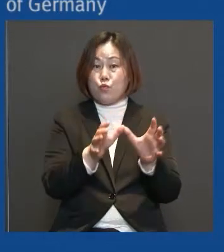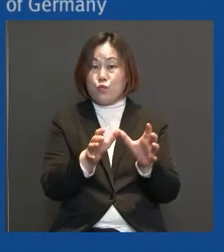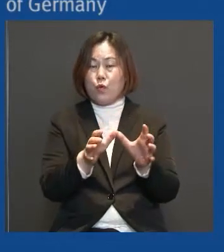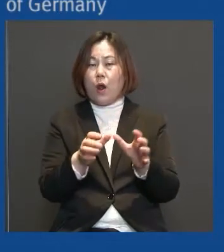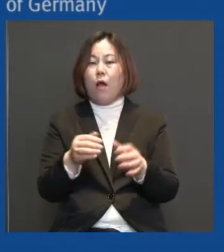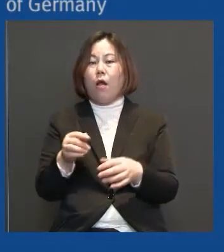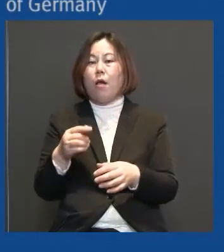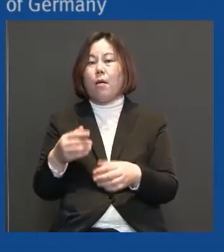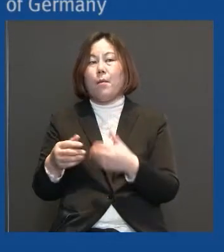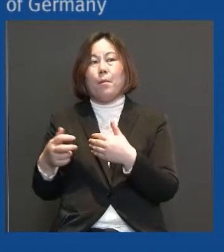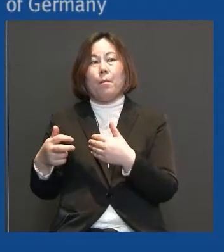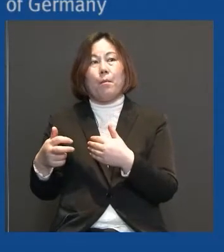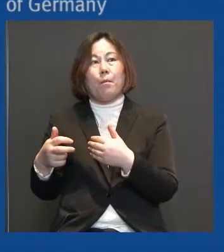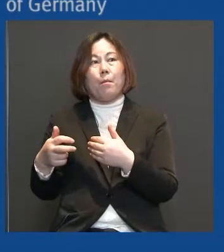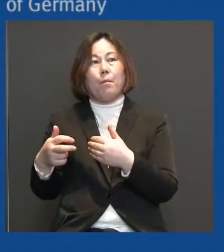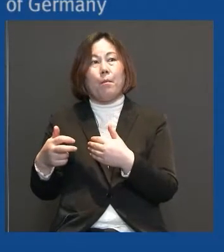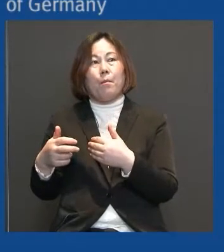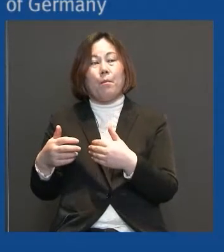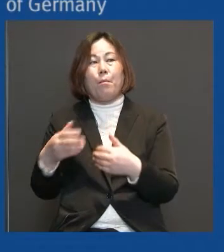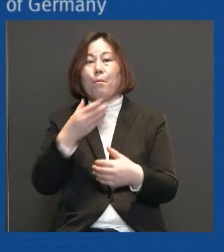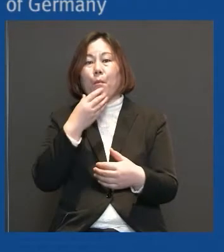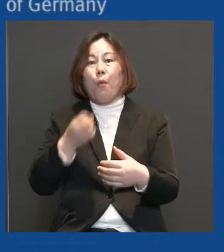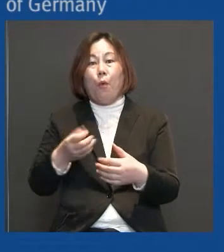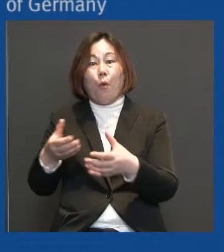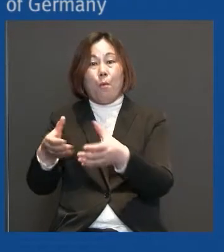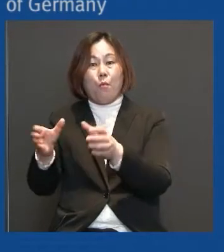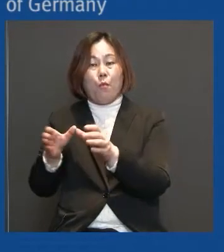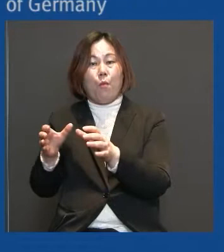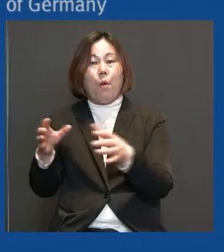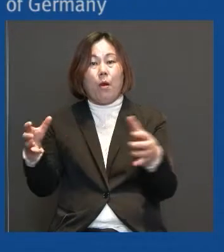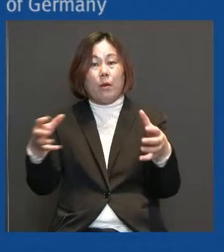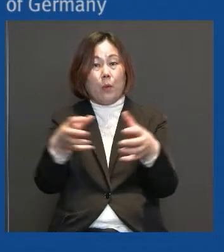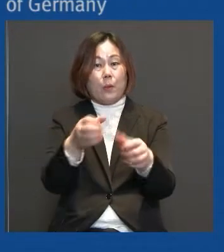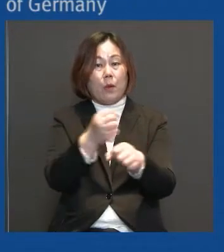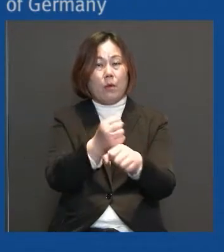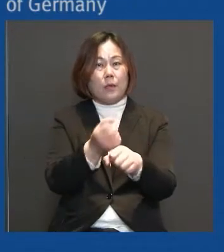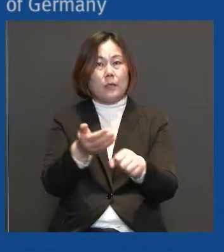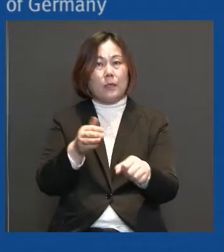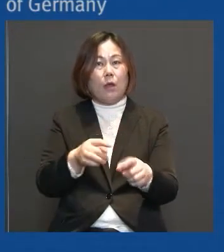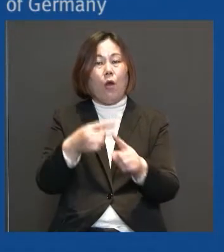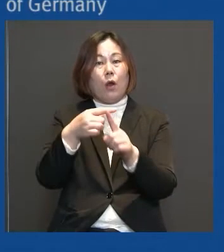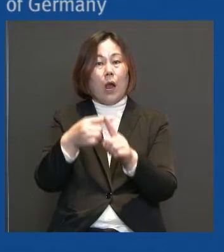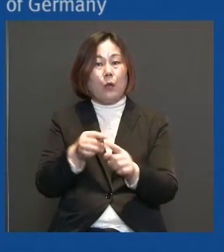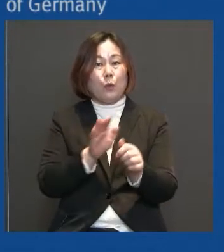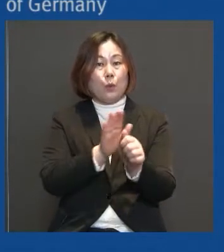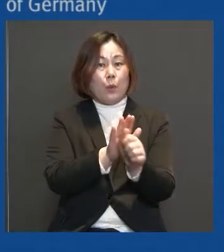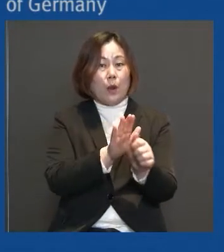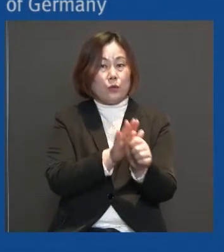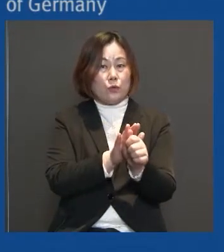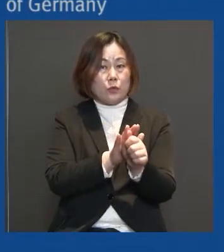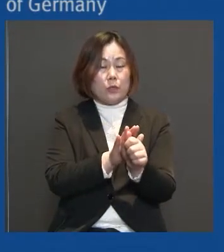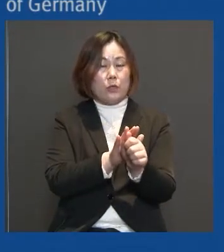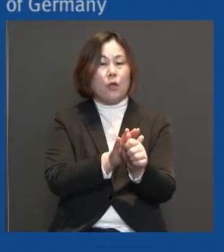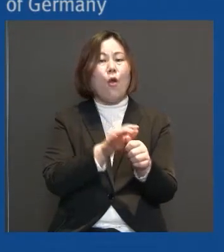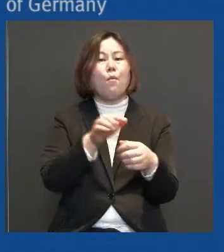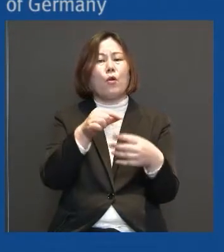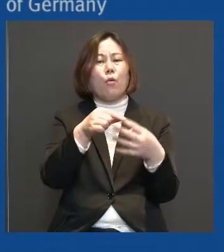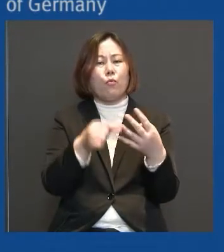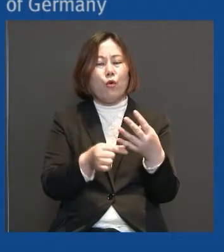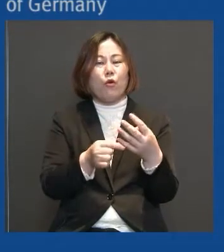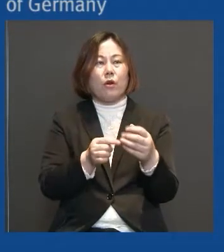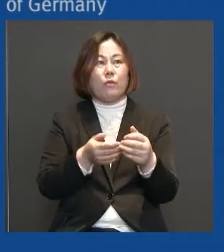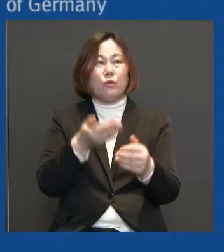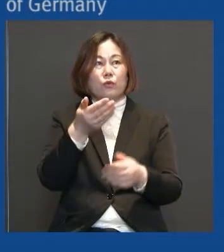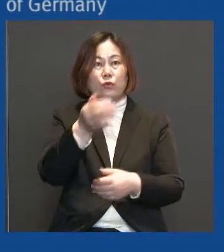vocational training and education for nursing care professionals. Last year, the Care Professions Reform Act took effect in